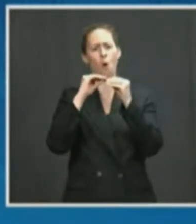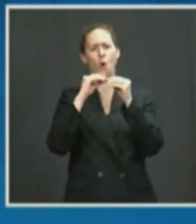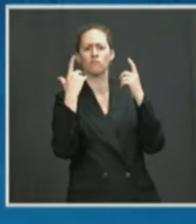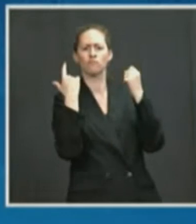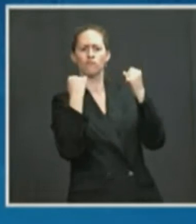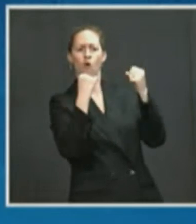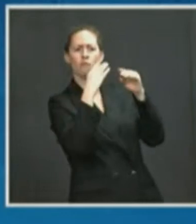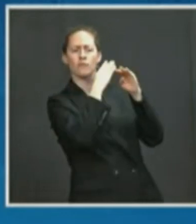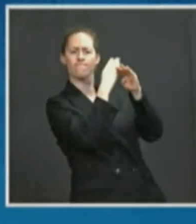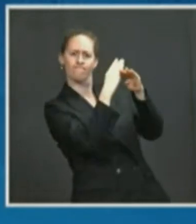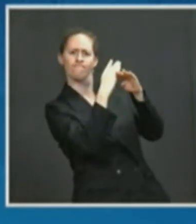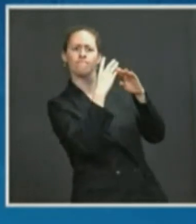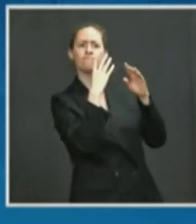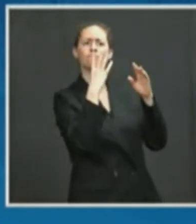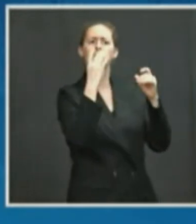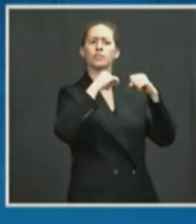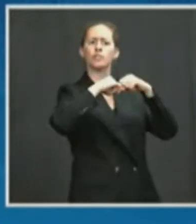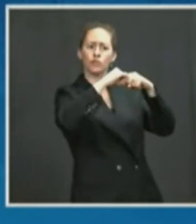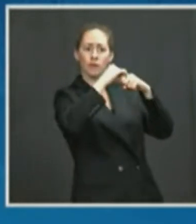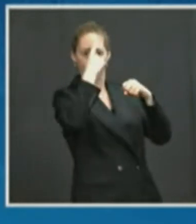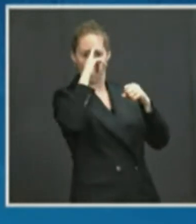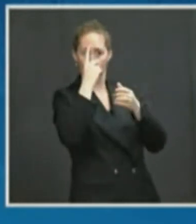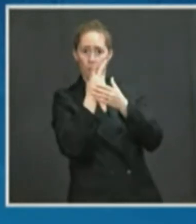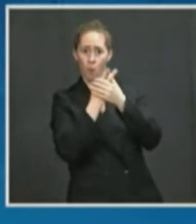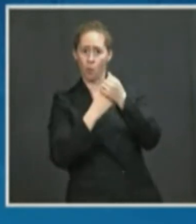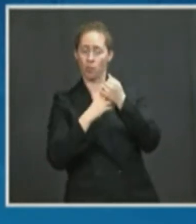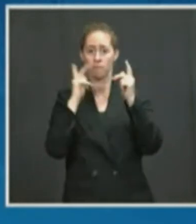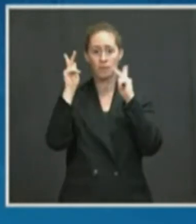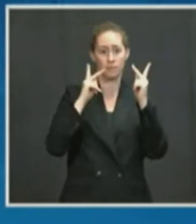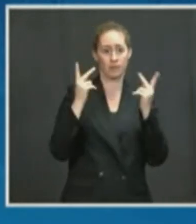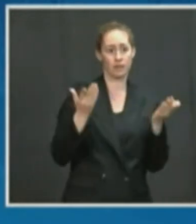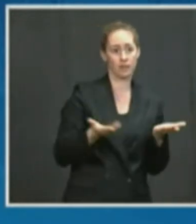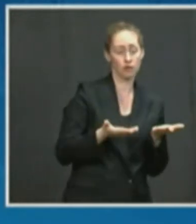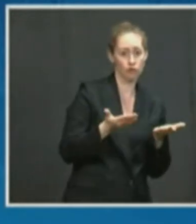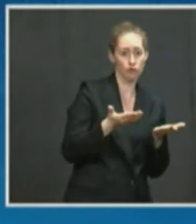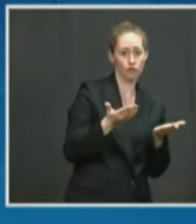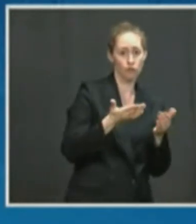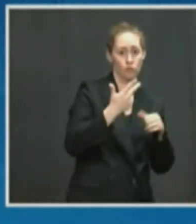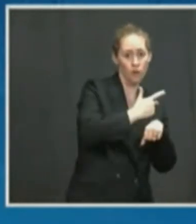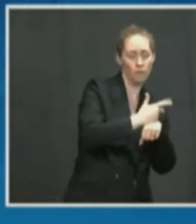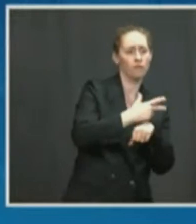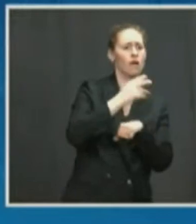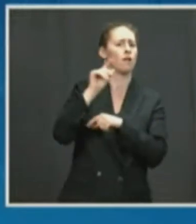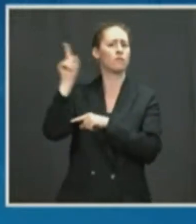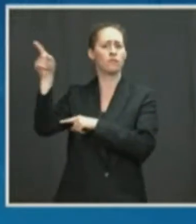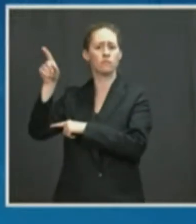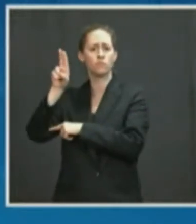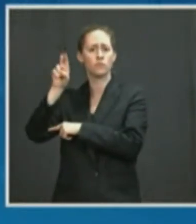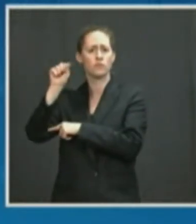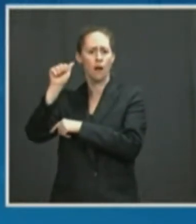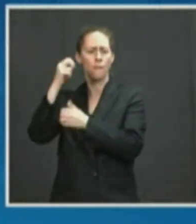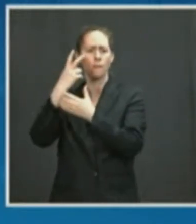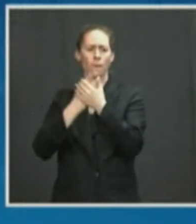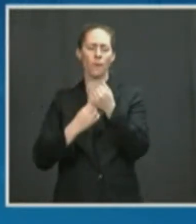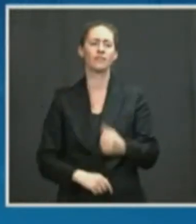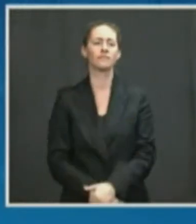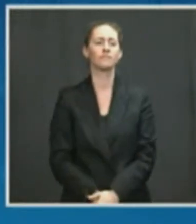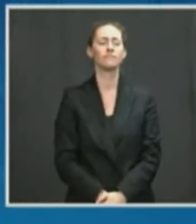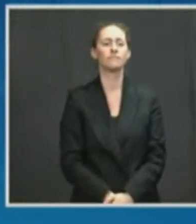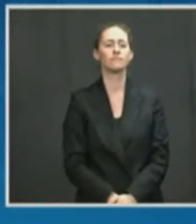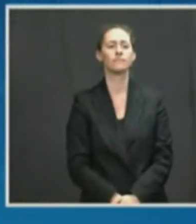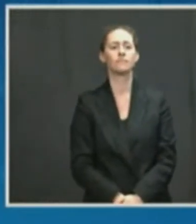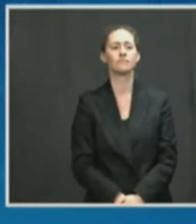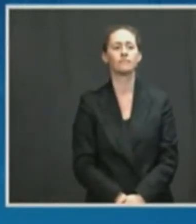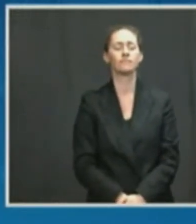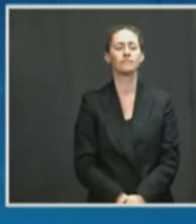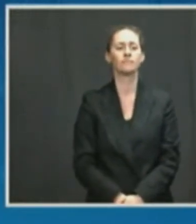of Guatemala and the people of the United States. And before we get to the questions, I just want to highlight several of